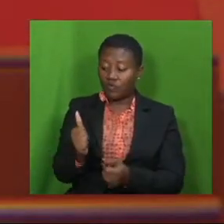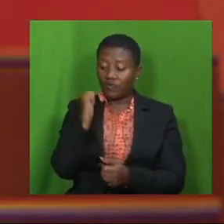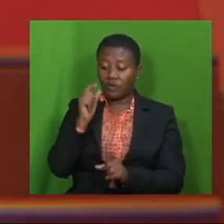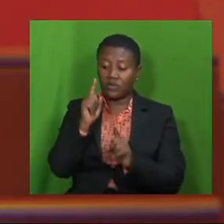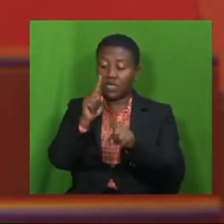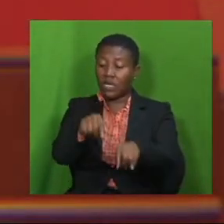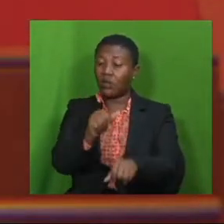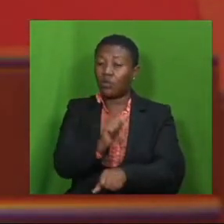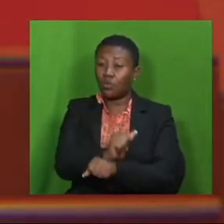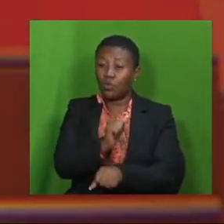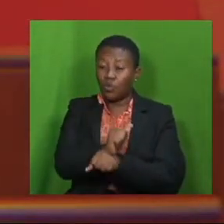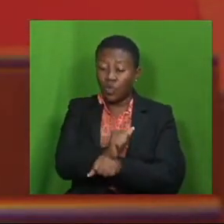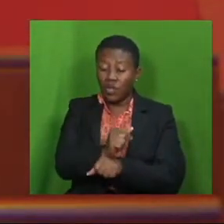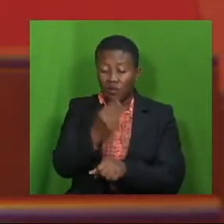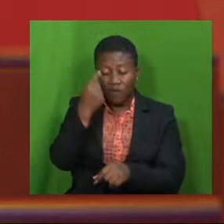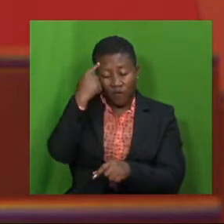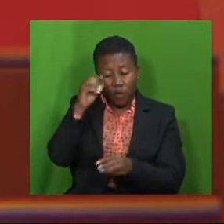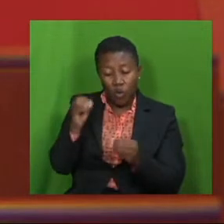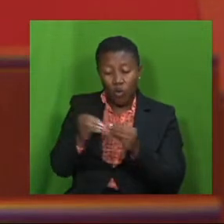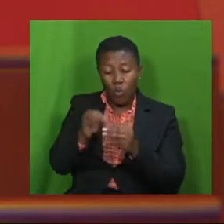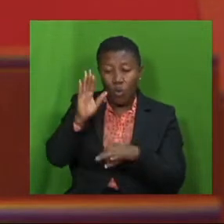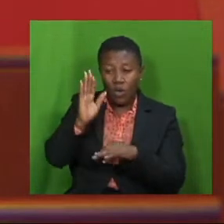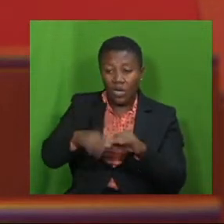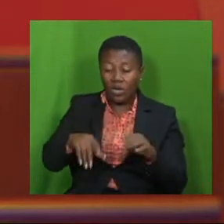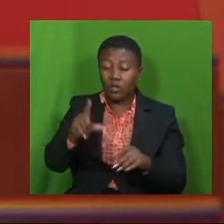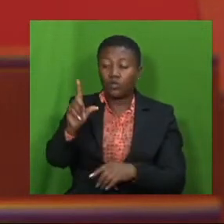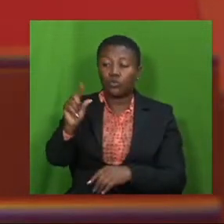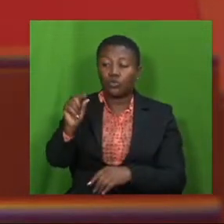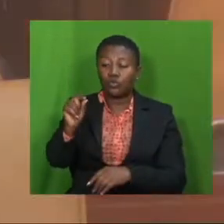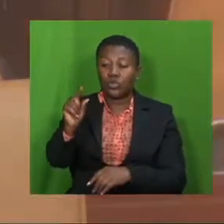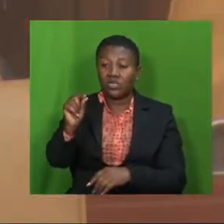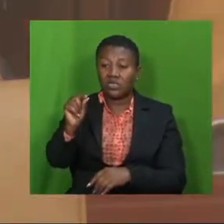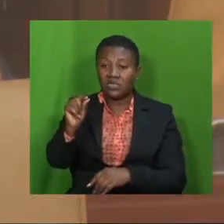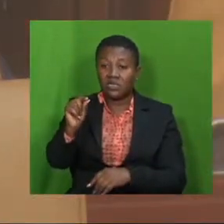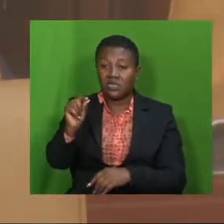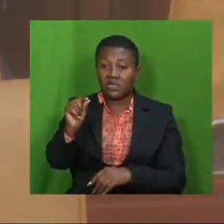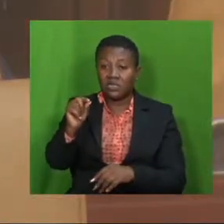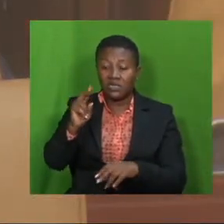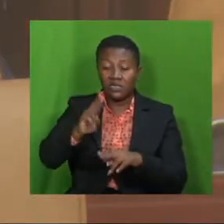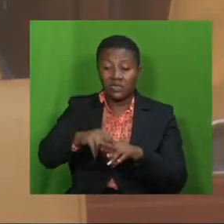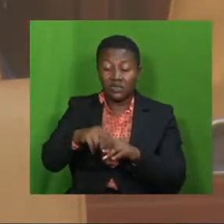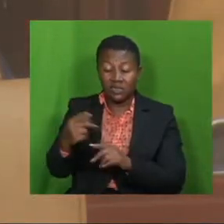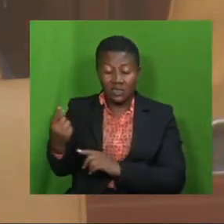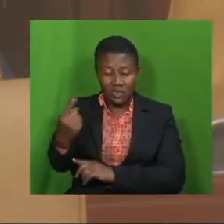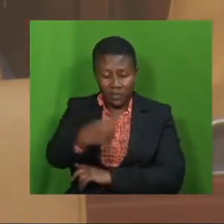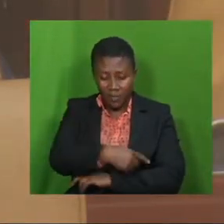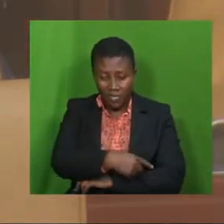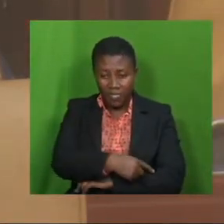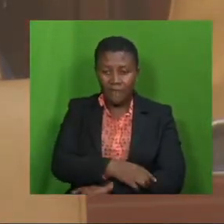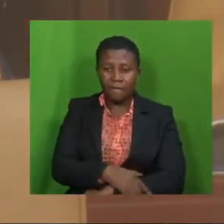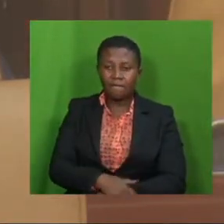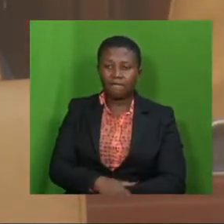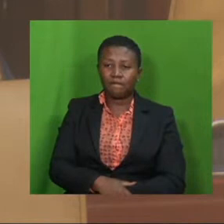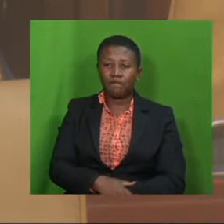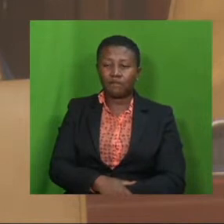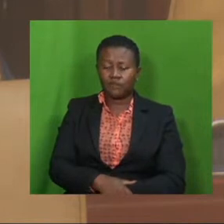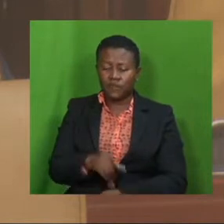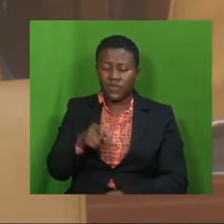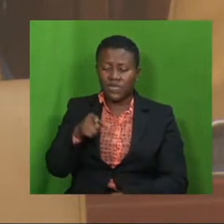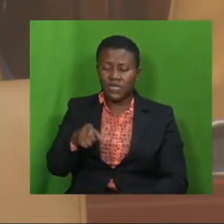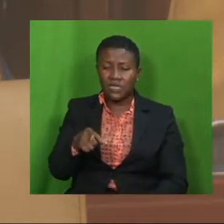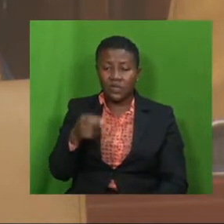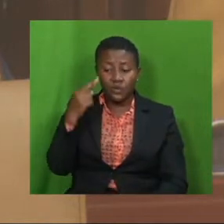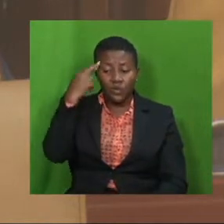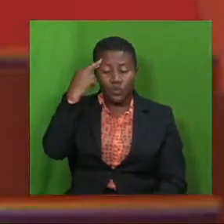than 20 consecutive sitting days. This position was taken after the experience of the